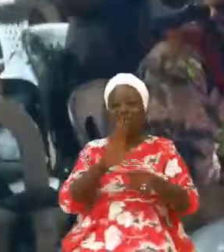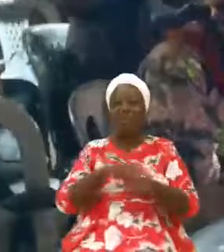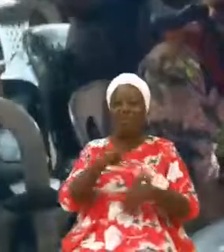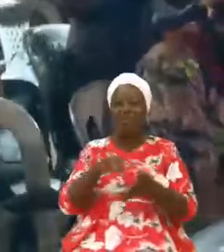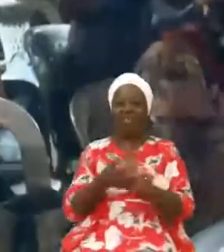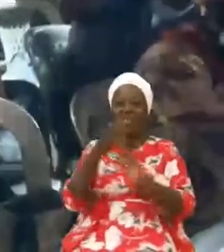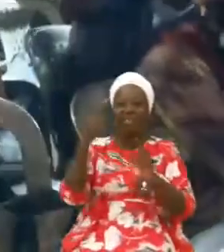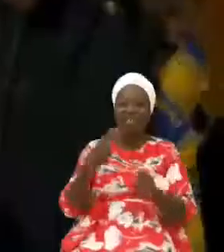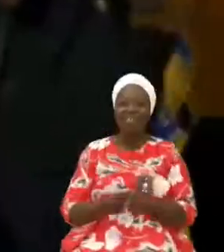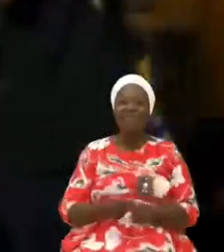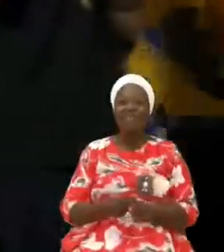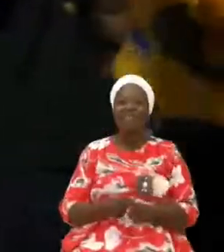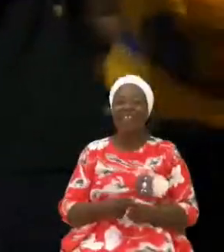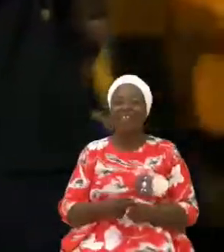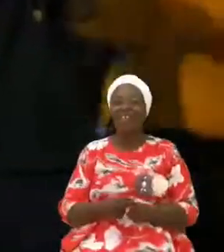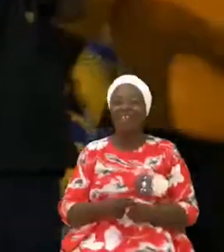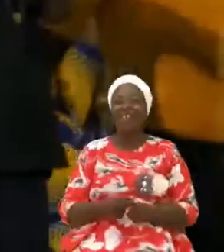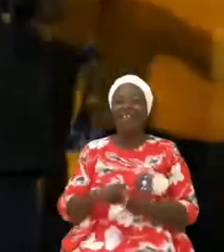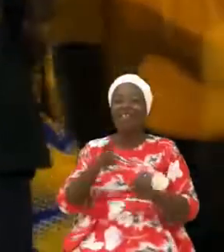Showers of blessings upon you.